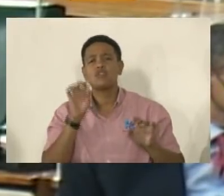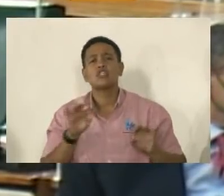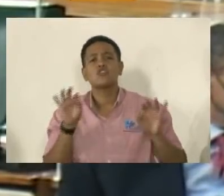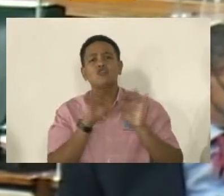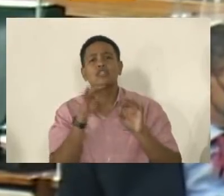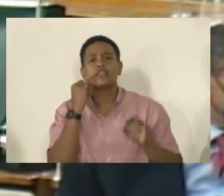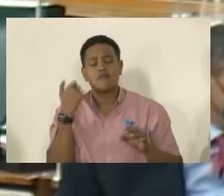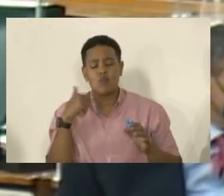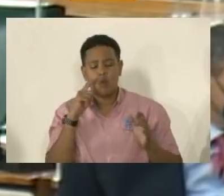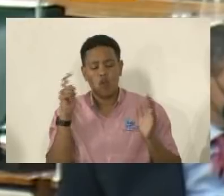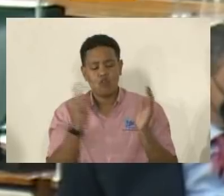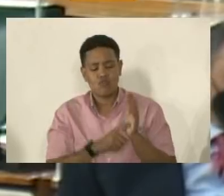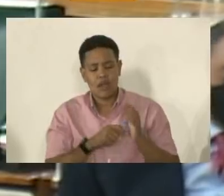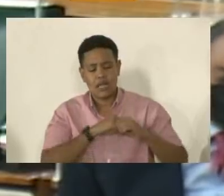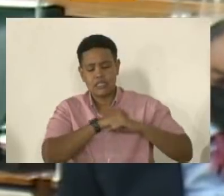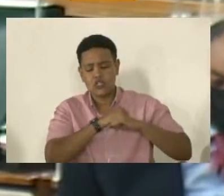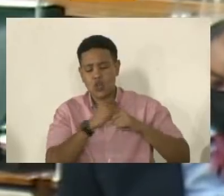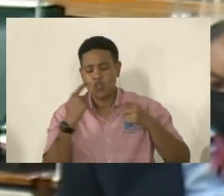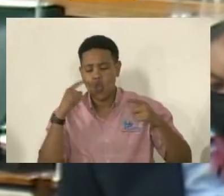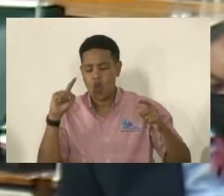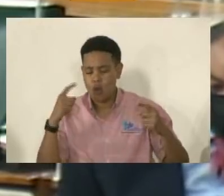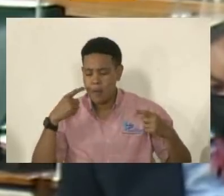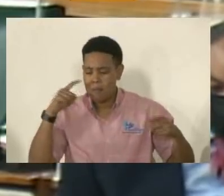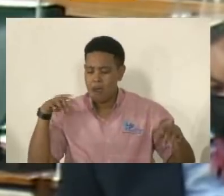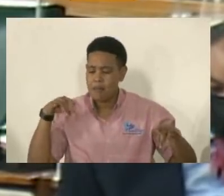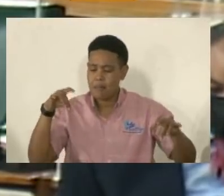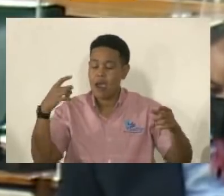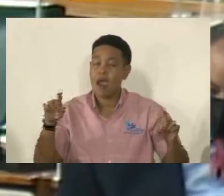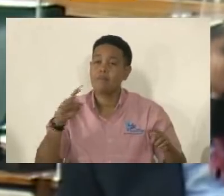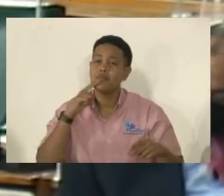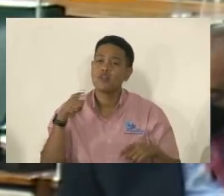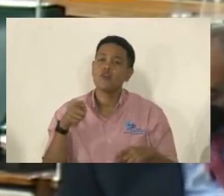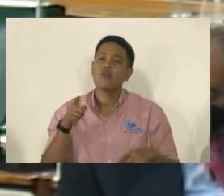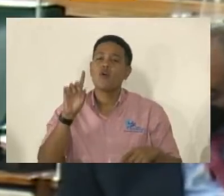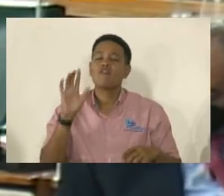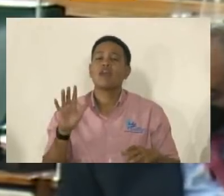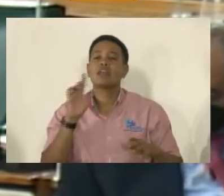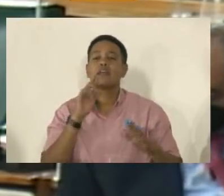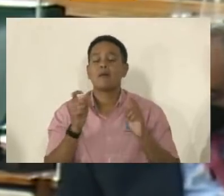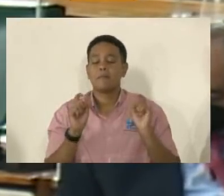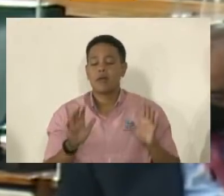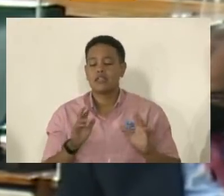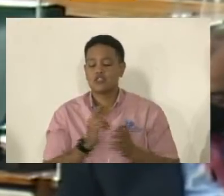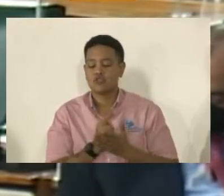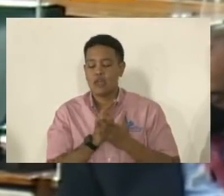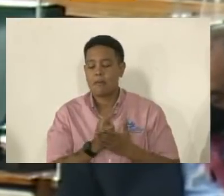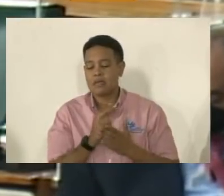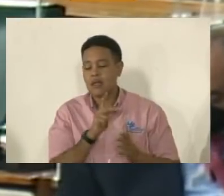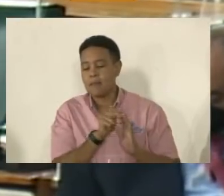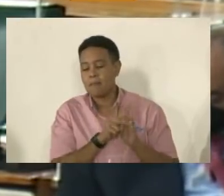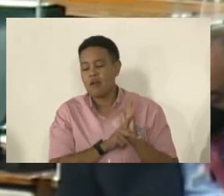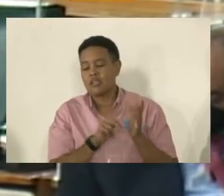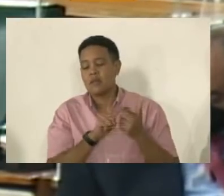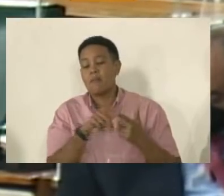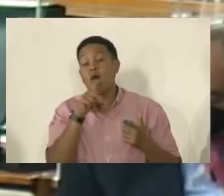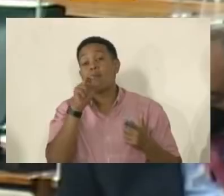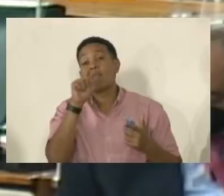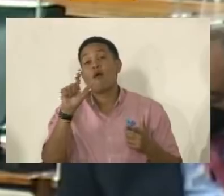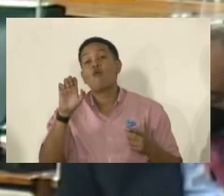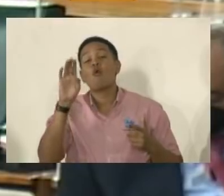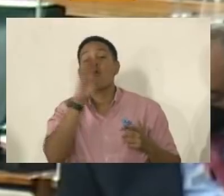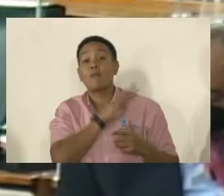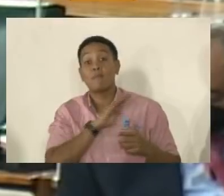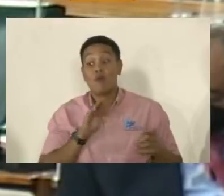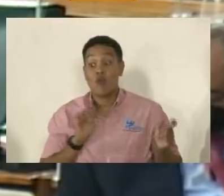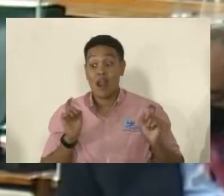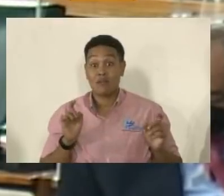to realize the security outcomes. The Offender Management, Rehabilitation Policy and Parole Board Administration Branch is